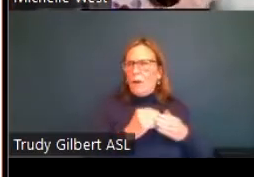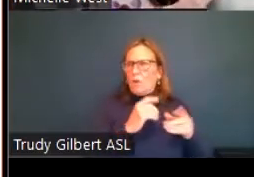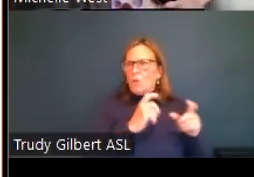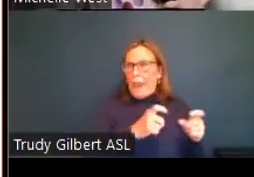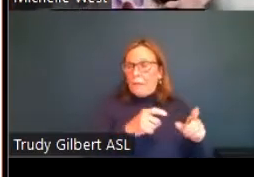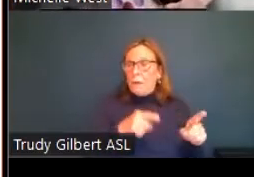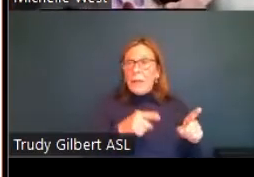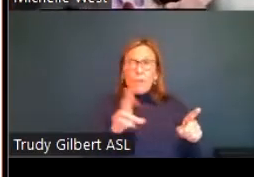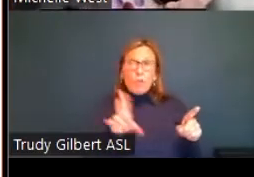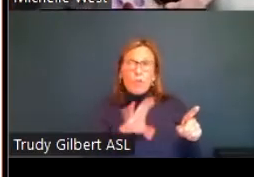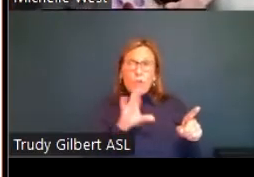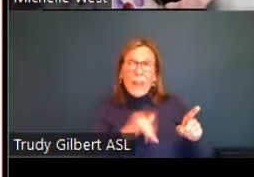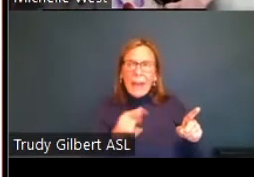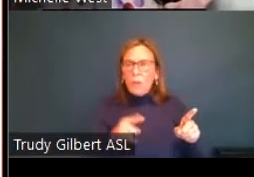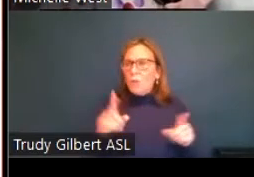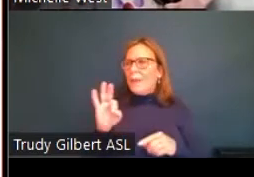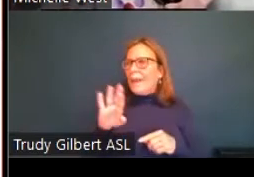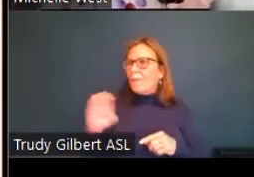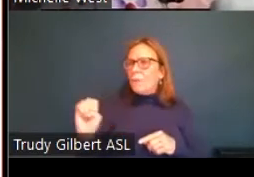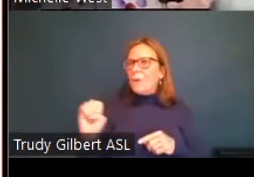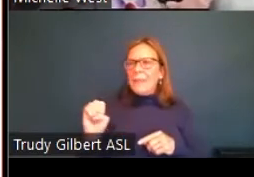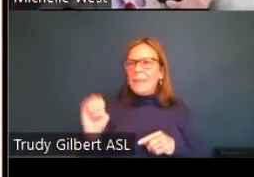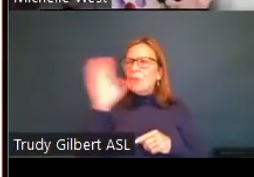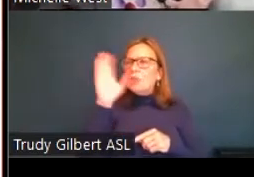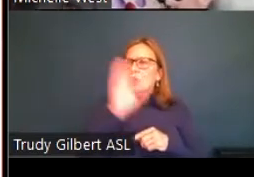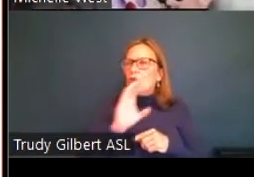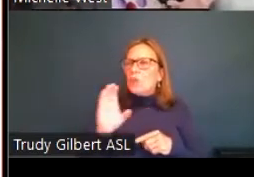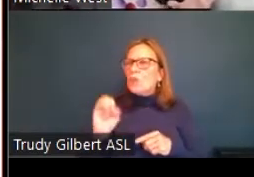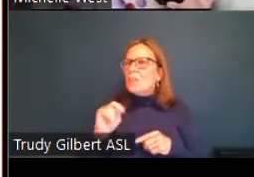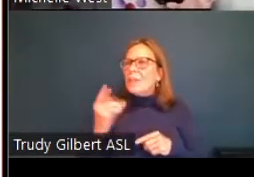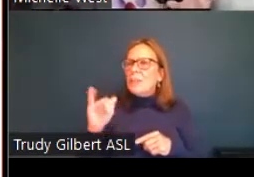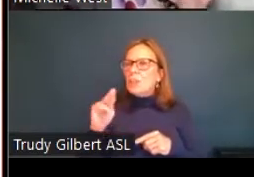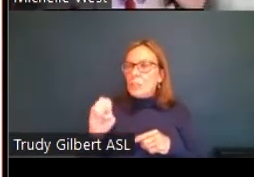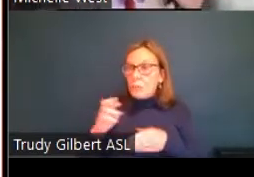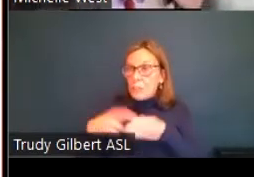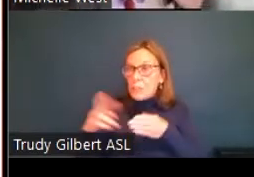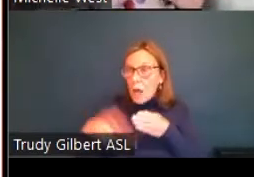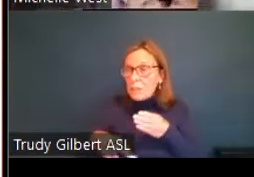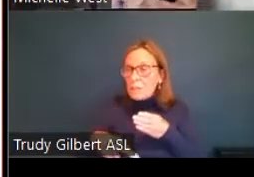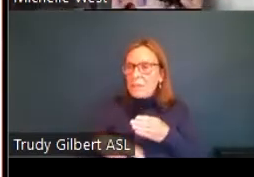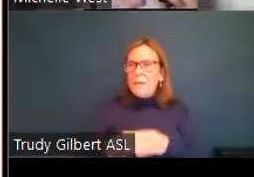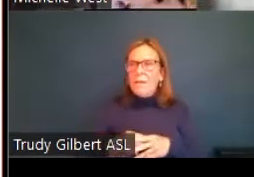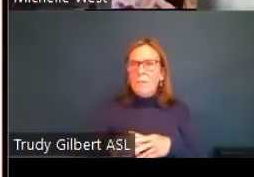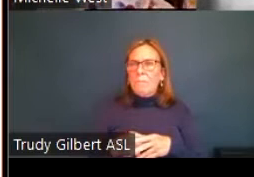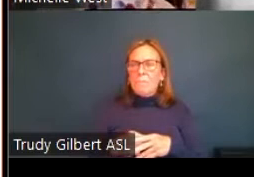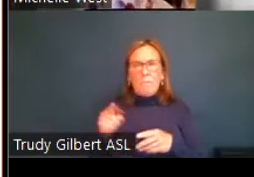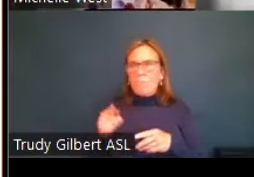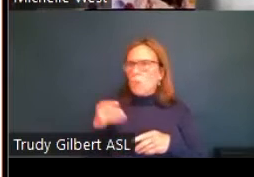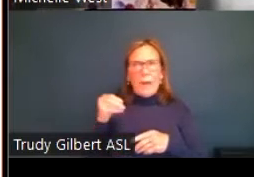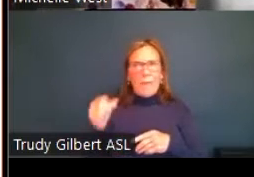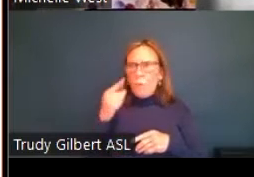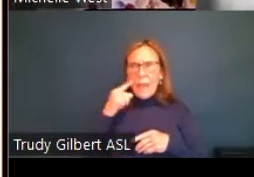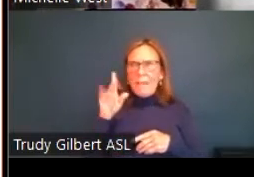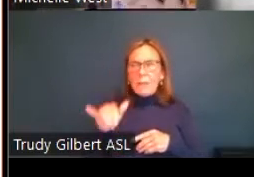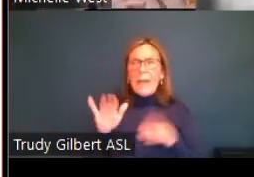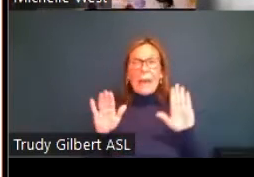free search engine review, search engine results, and you don't have to pay for it,